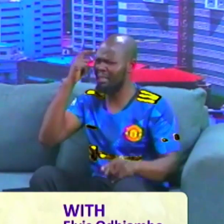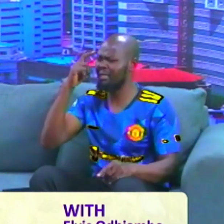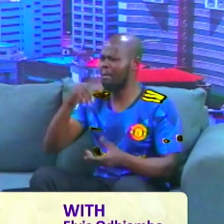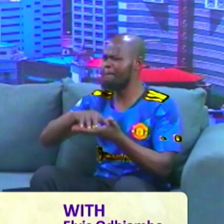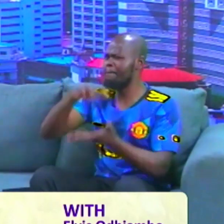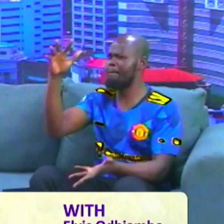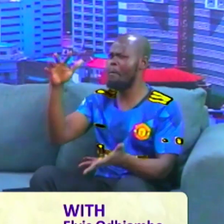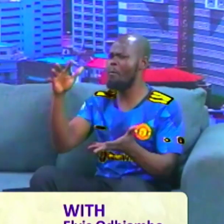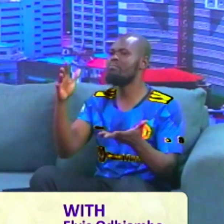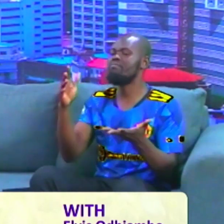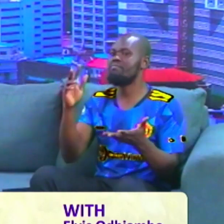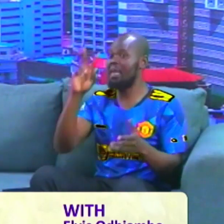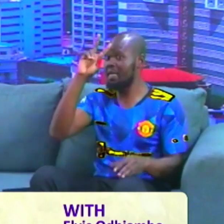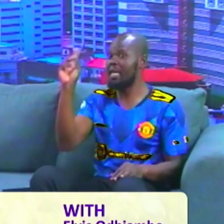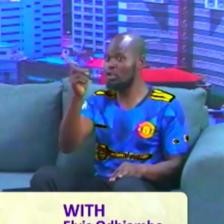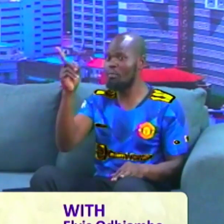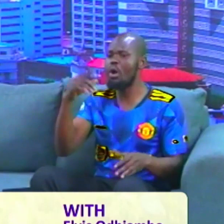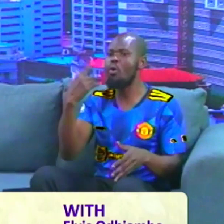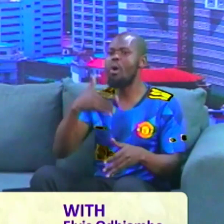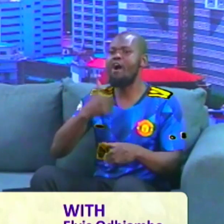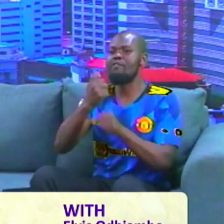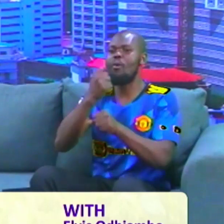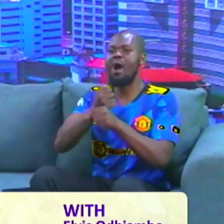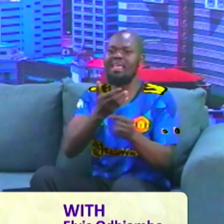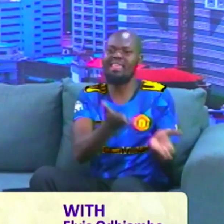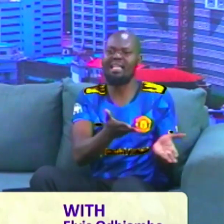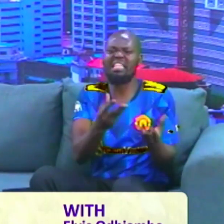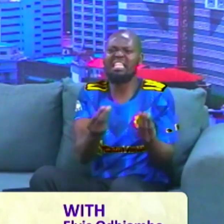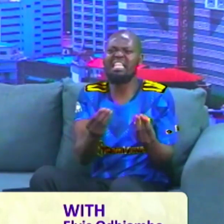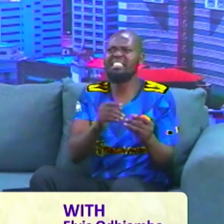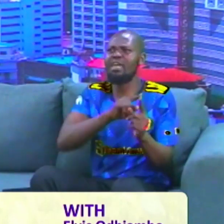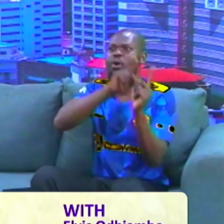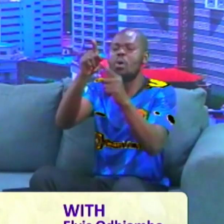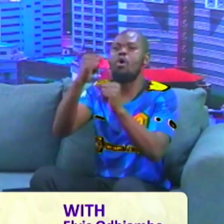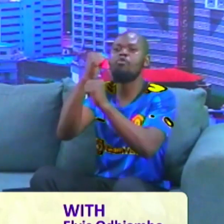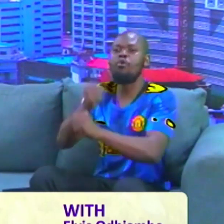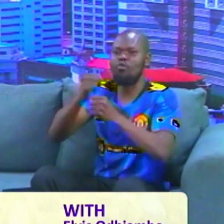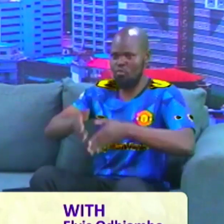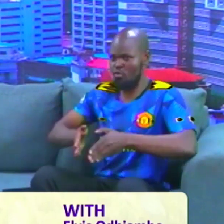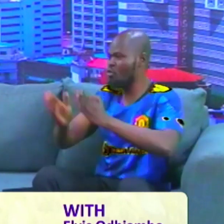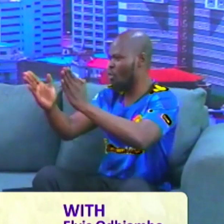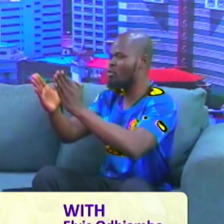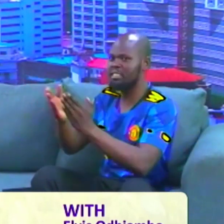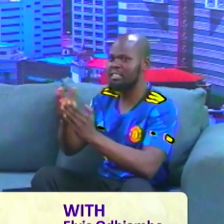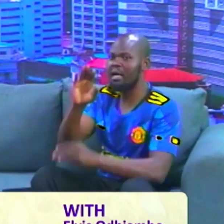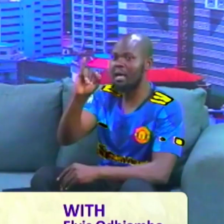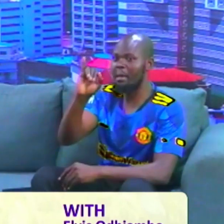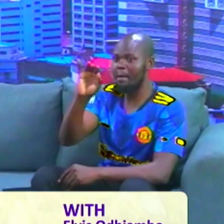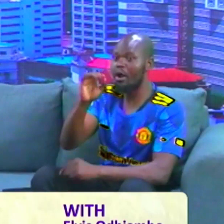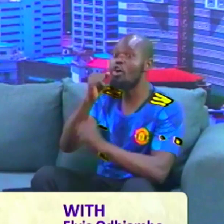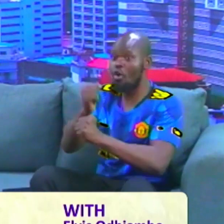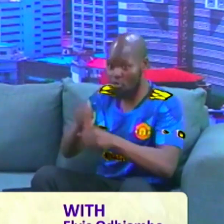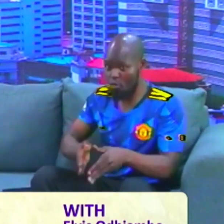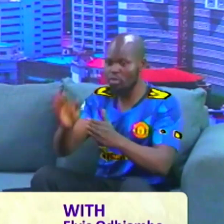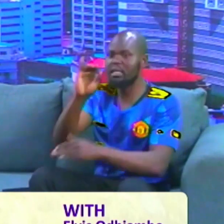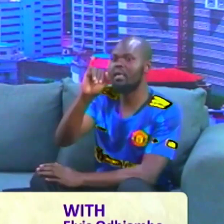there. And they've picked, players from different counties as well to represent the team there. And I think